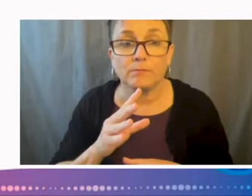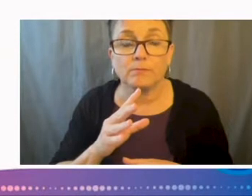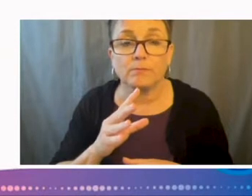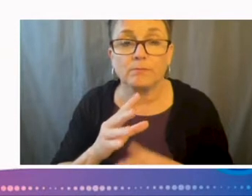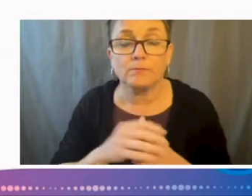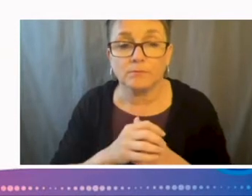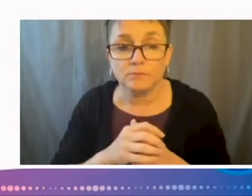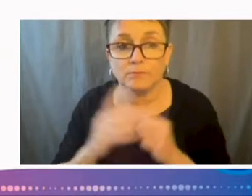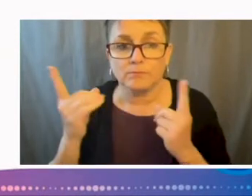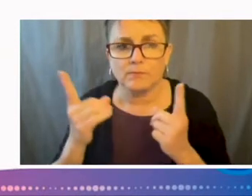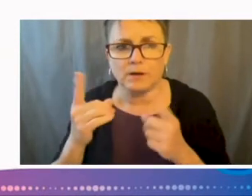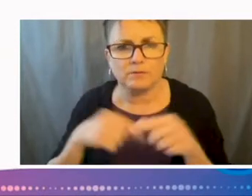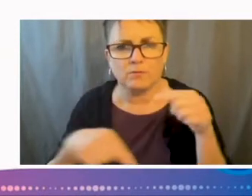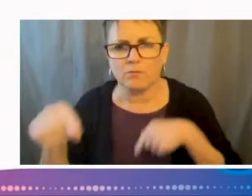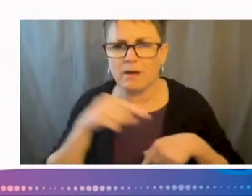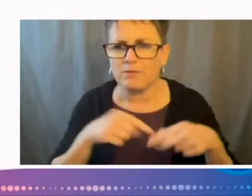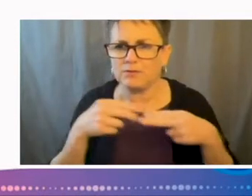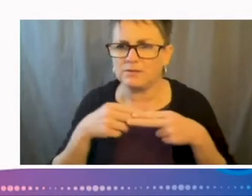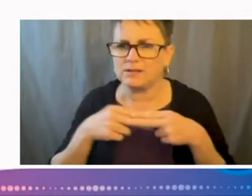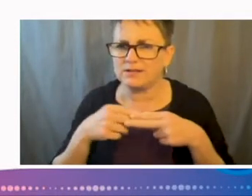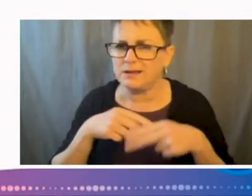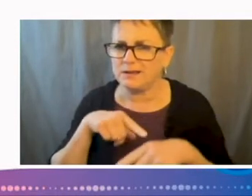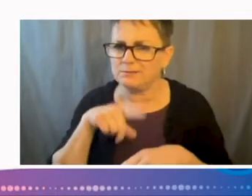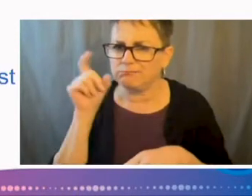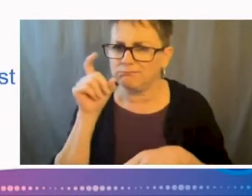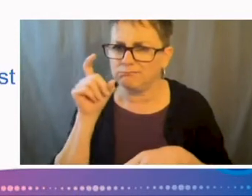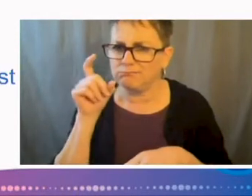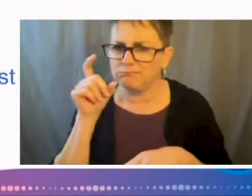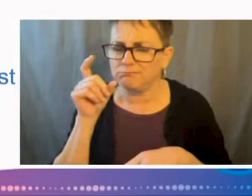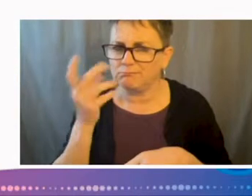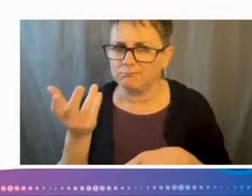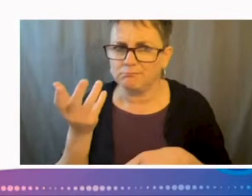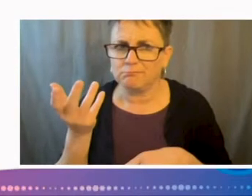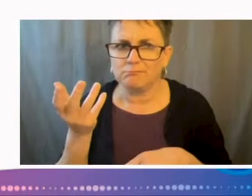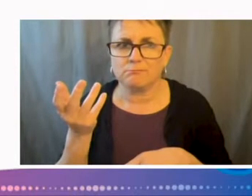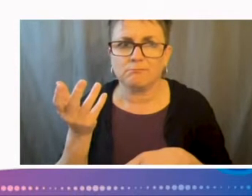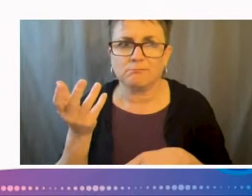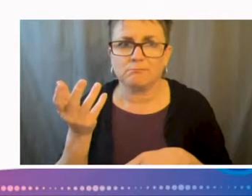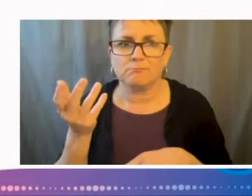It's going backwards. Oh,